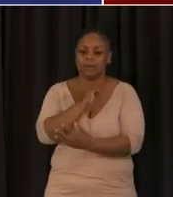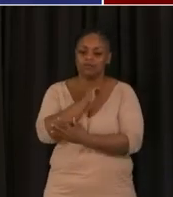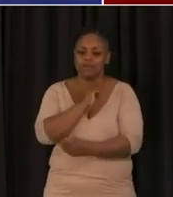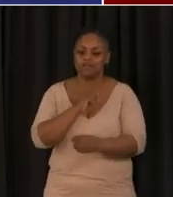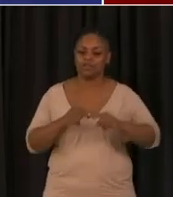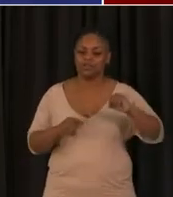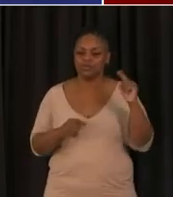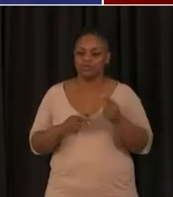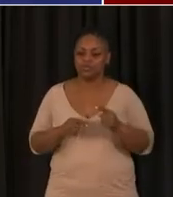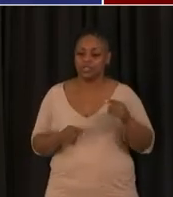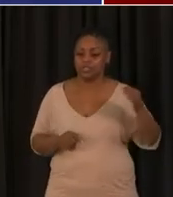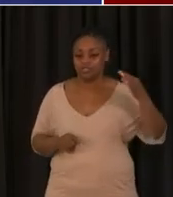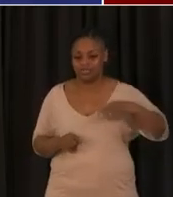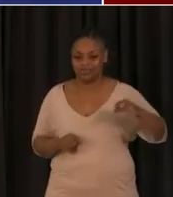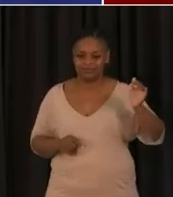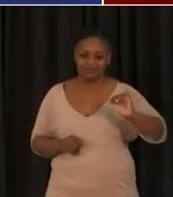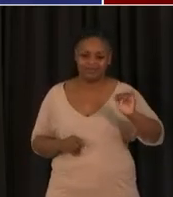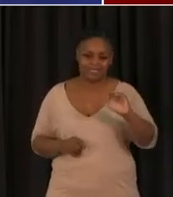can join every cohort.